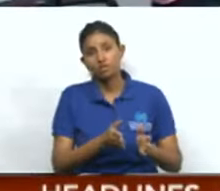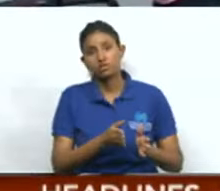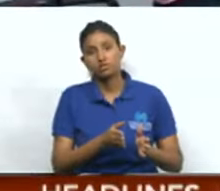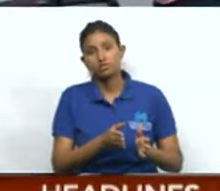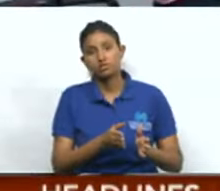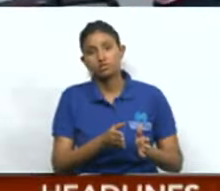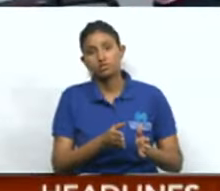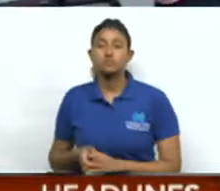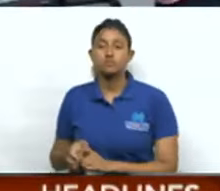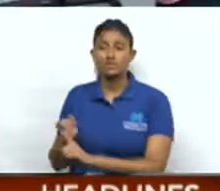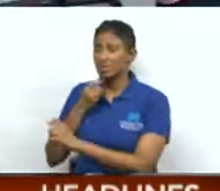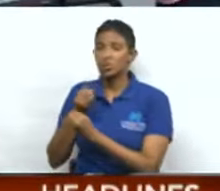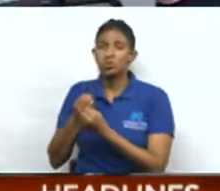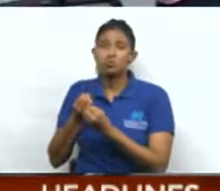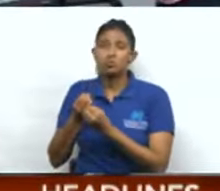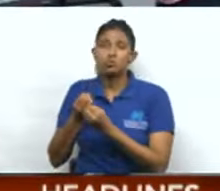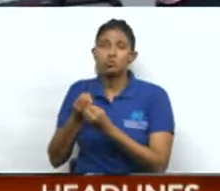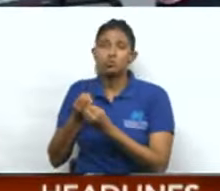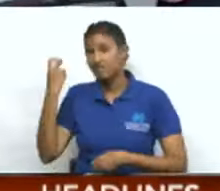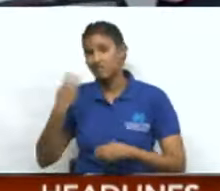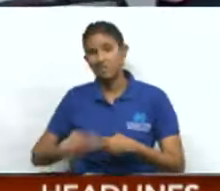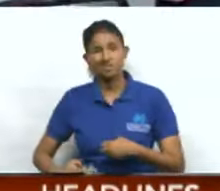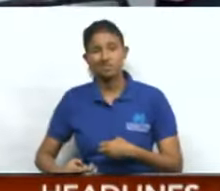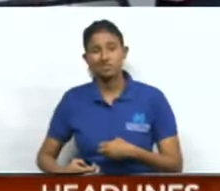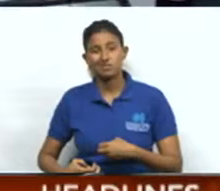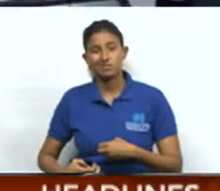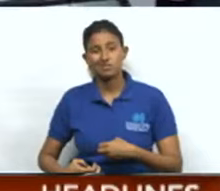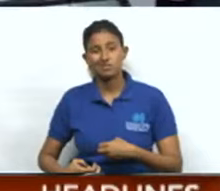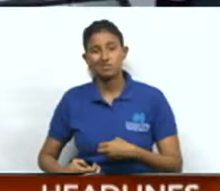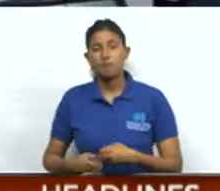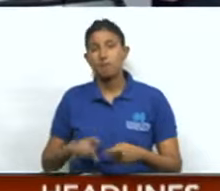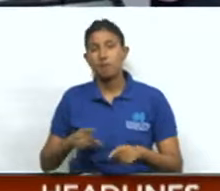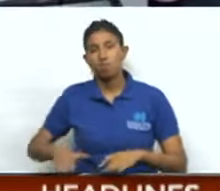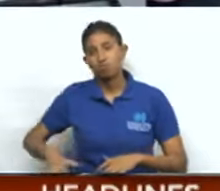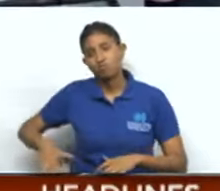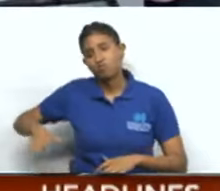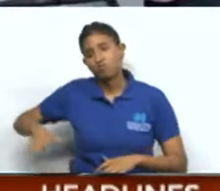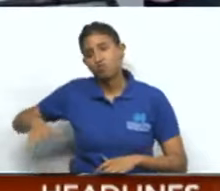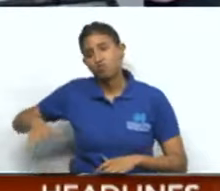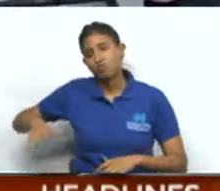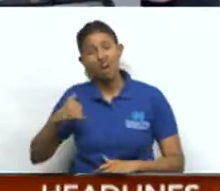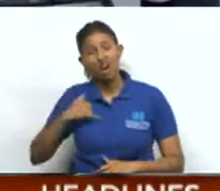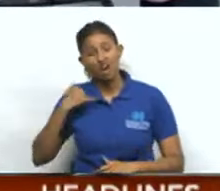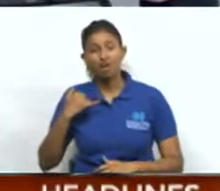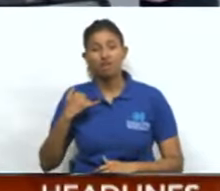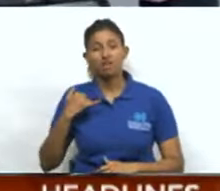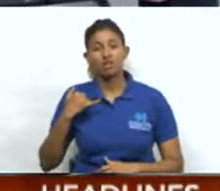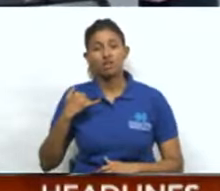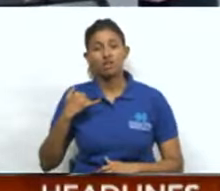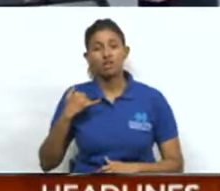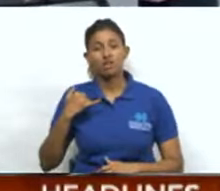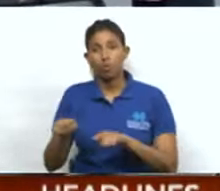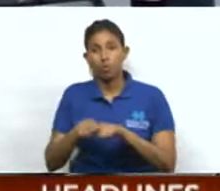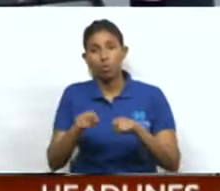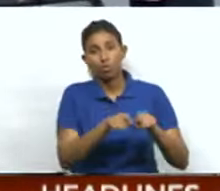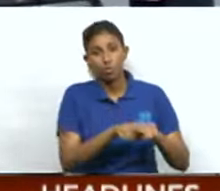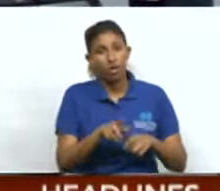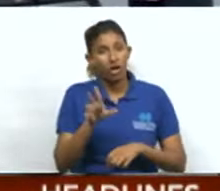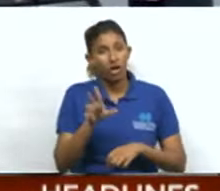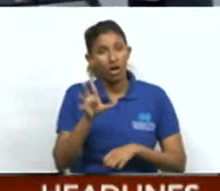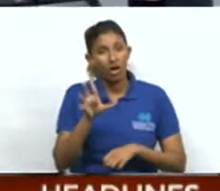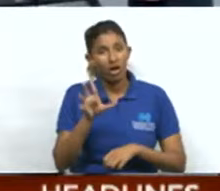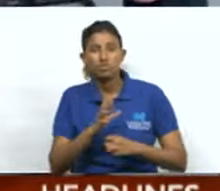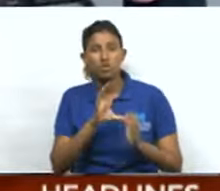People, children from young ages growing up and they're doing all sorts of crime, so how they could ever prove that? It's harder.